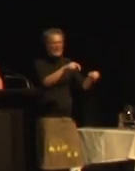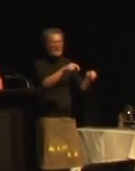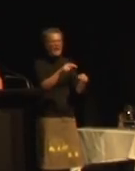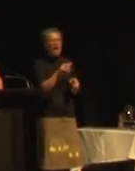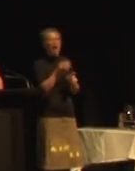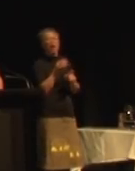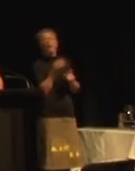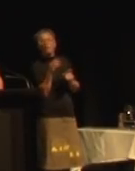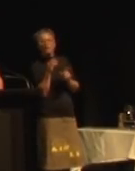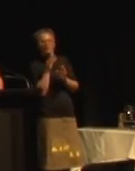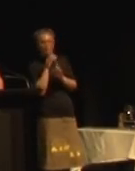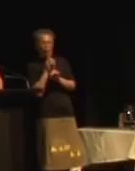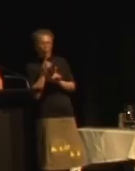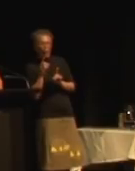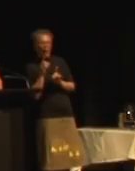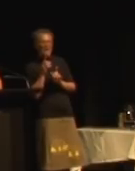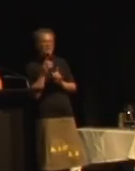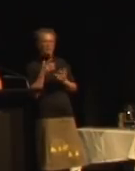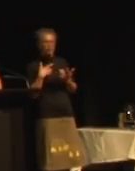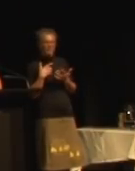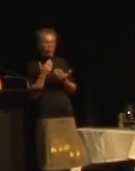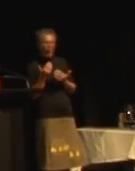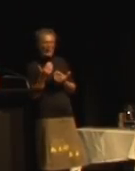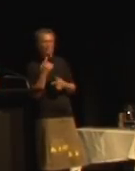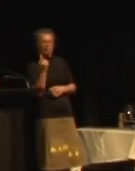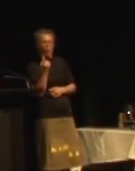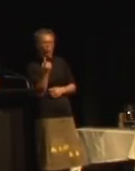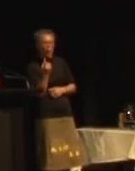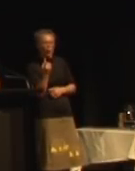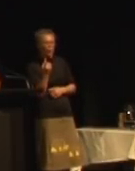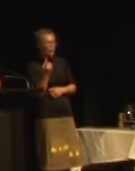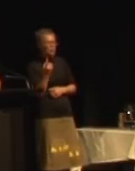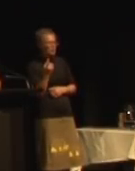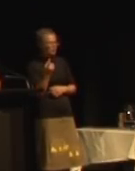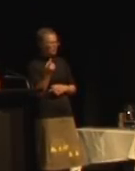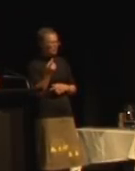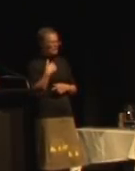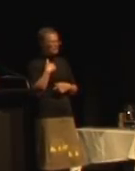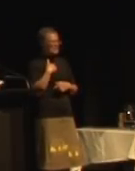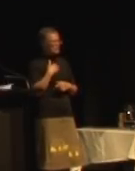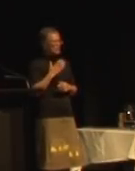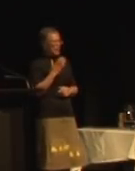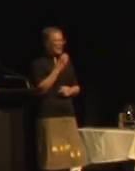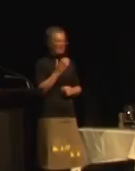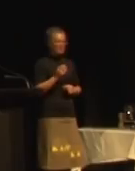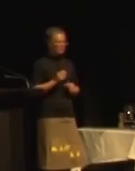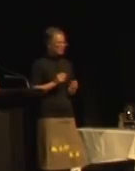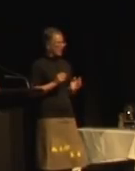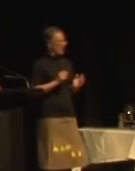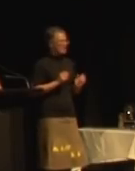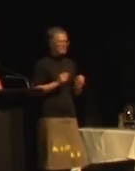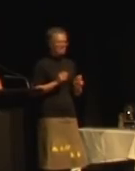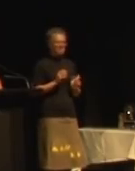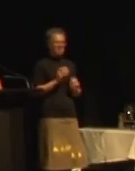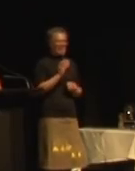margins, who doesn't feel welcome, and who has to fight to have their voice heard and respected.